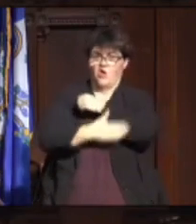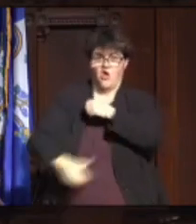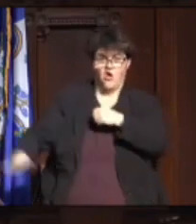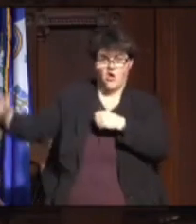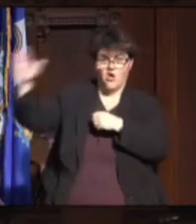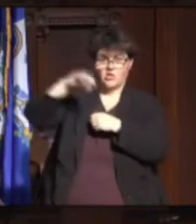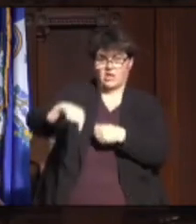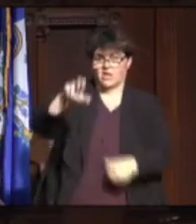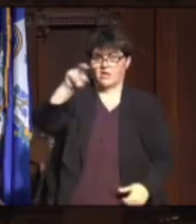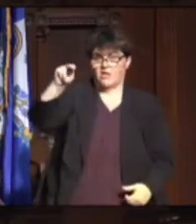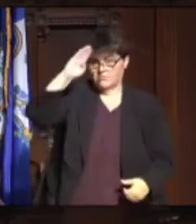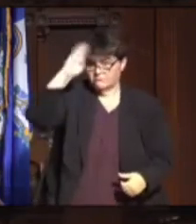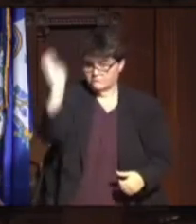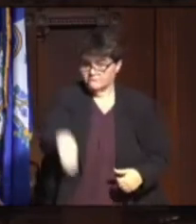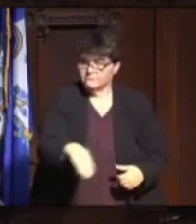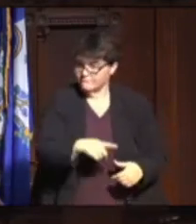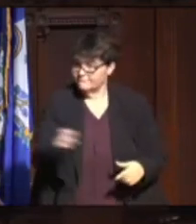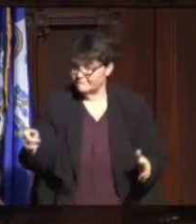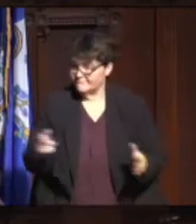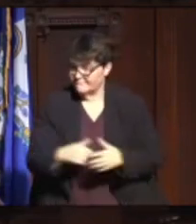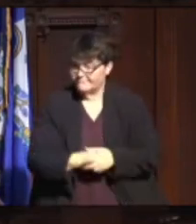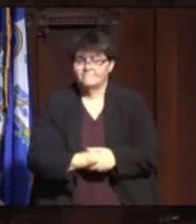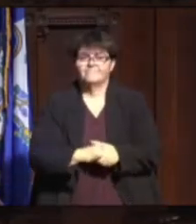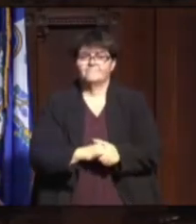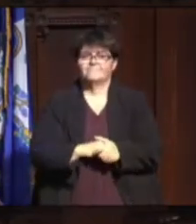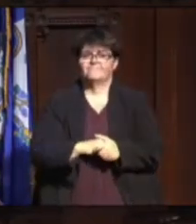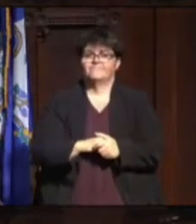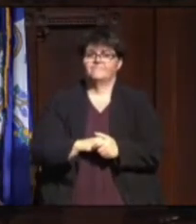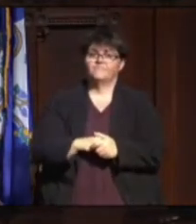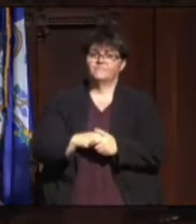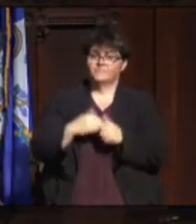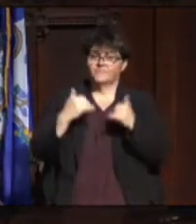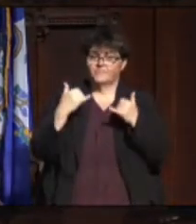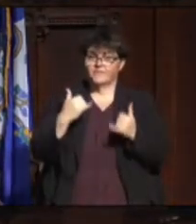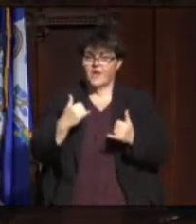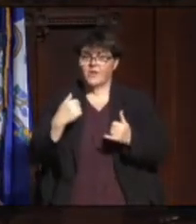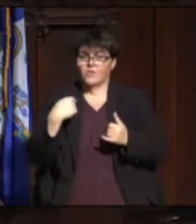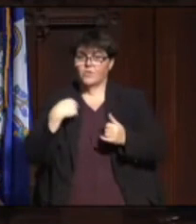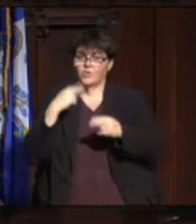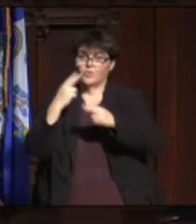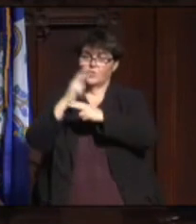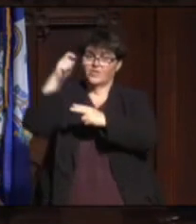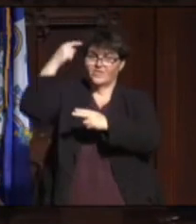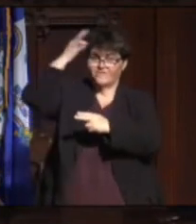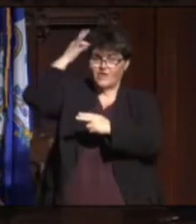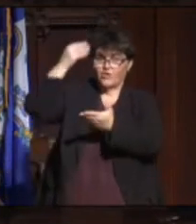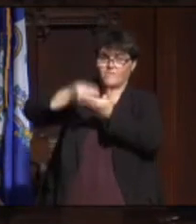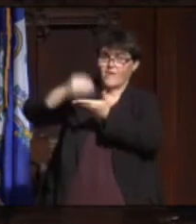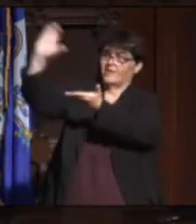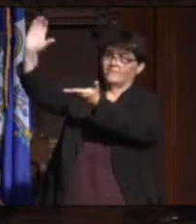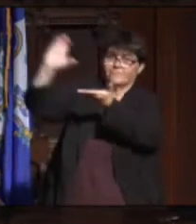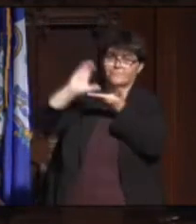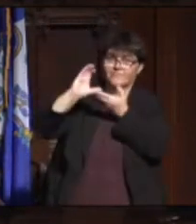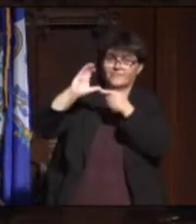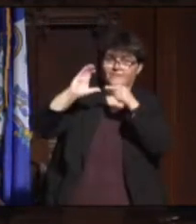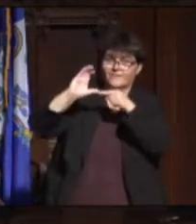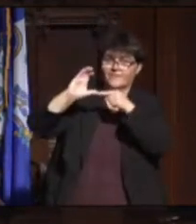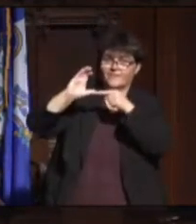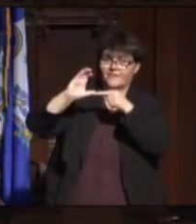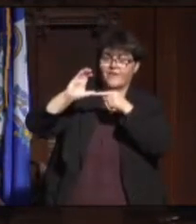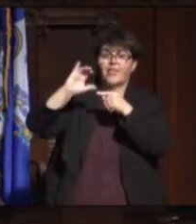we allocate federal resources, Commissioner Charlene Russell Tucker wants our superintendents